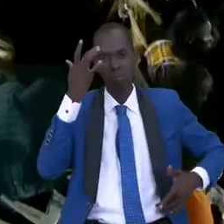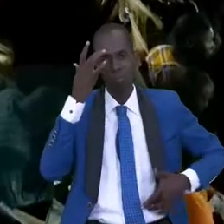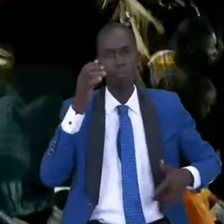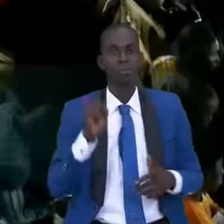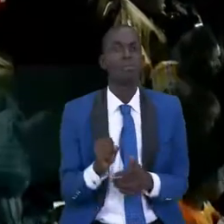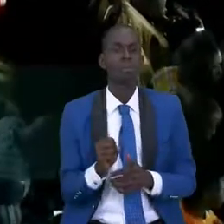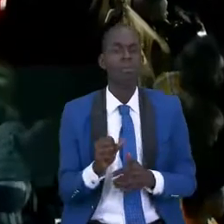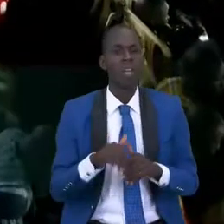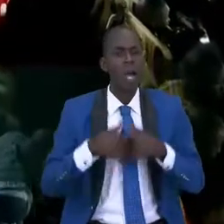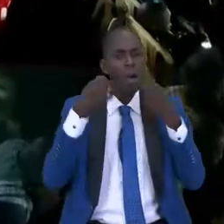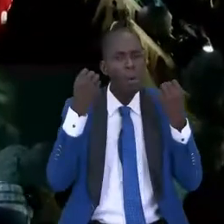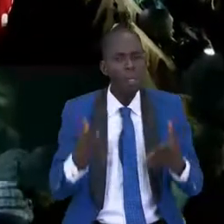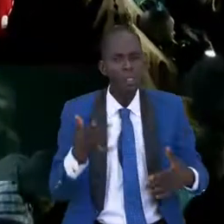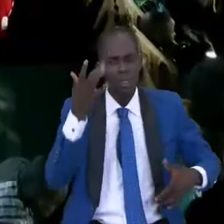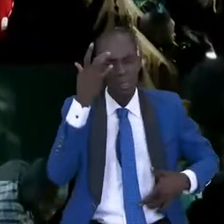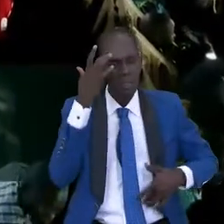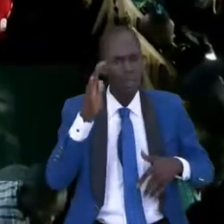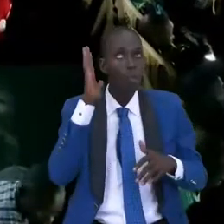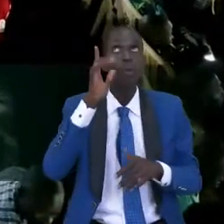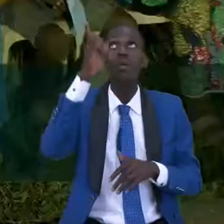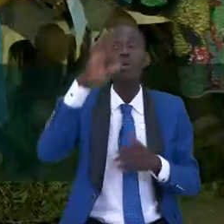How many sicknesses will the Lord heal today?